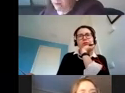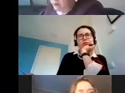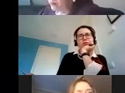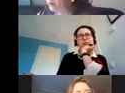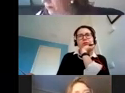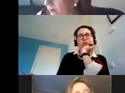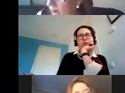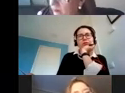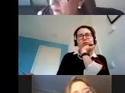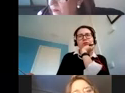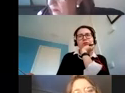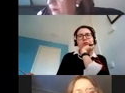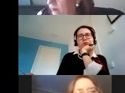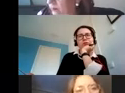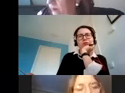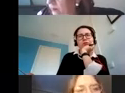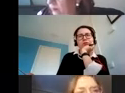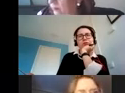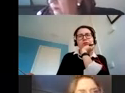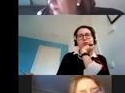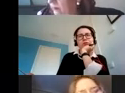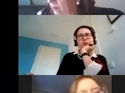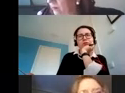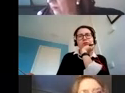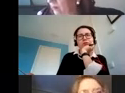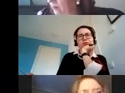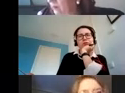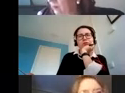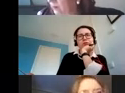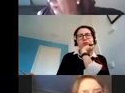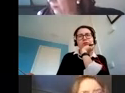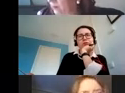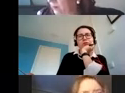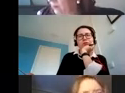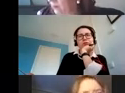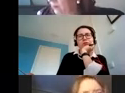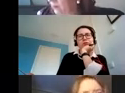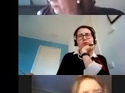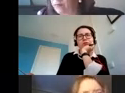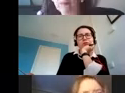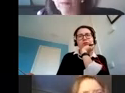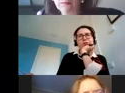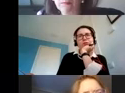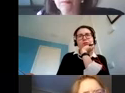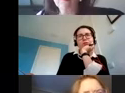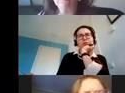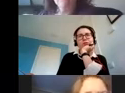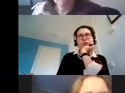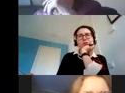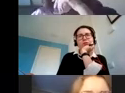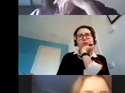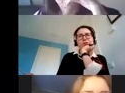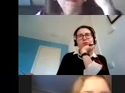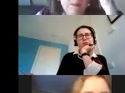rights and environmental problems. And the human rights spectrum touched is quite broad. We